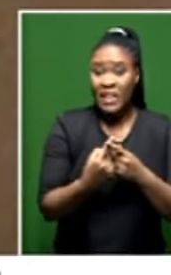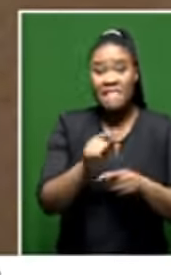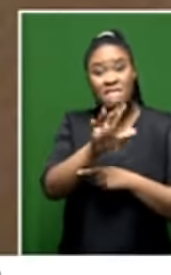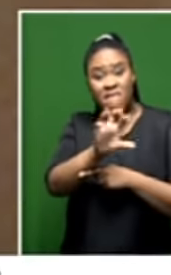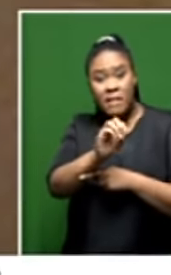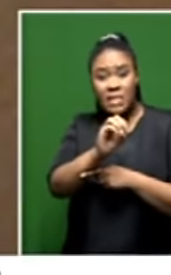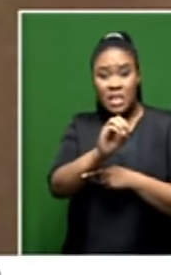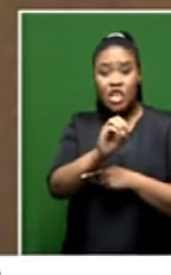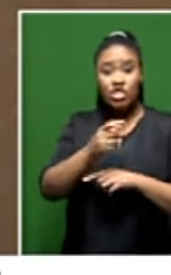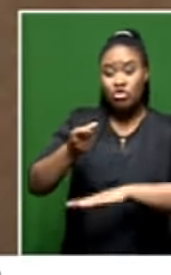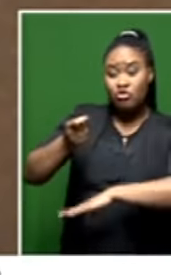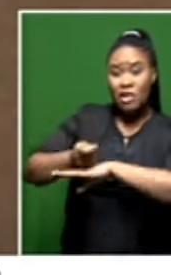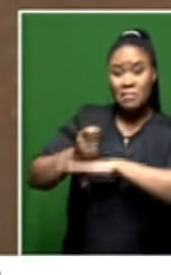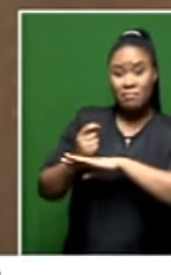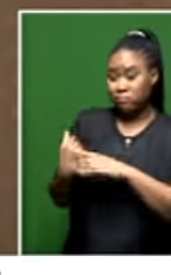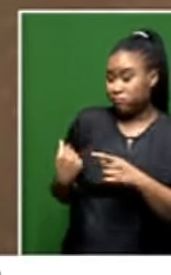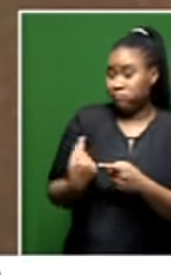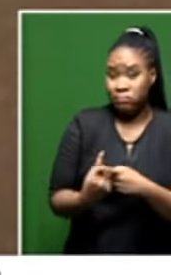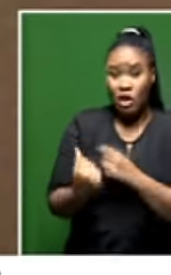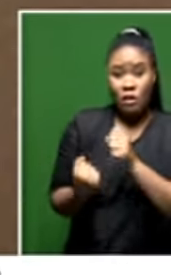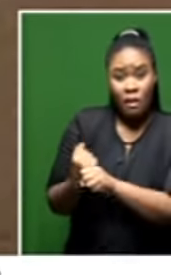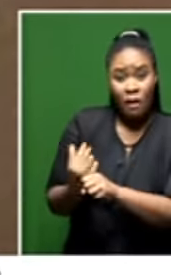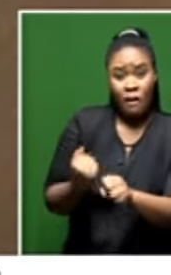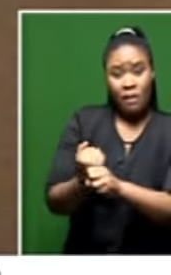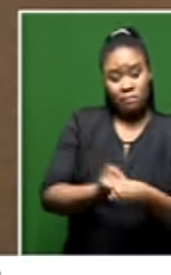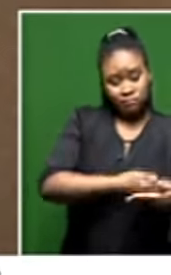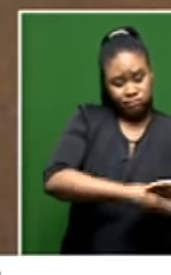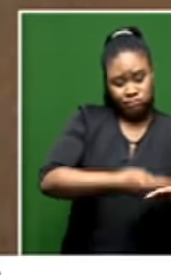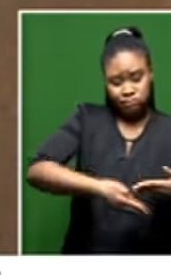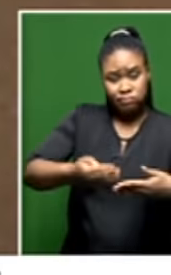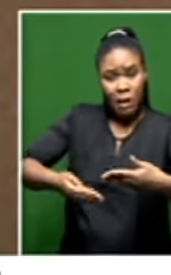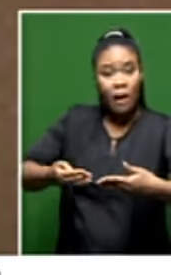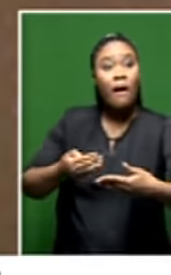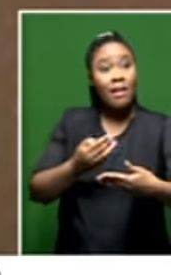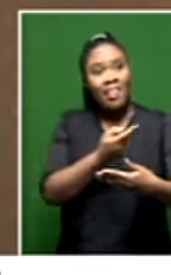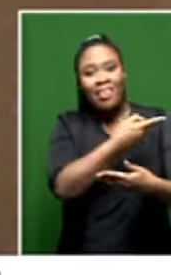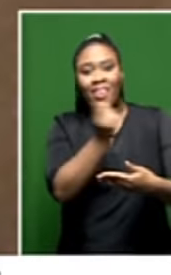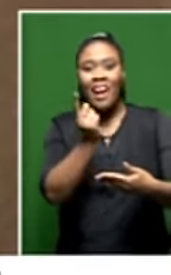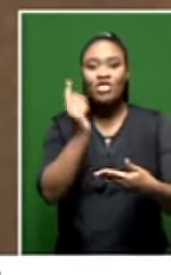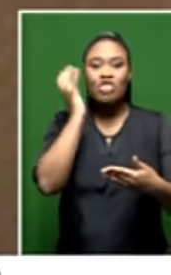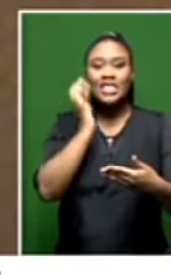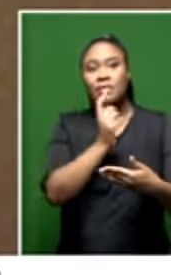in the last couple of years, most of them have been with the full agreement with all the colleagues on the court.